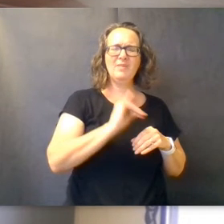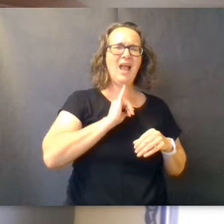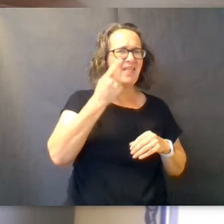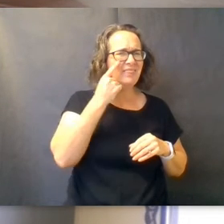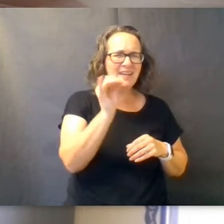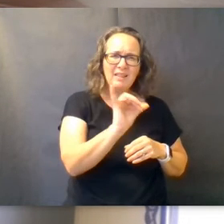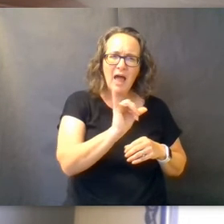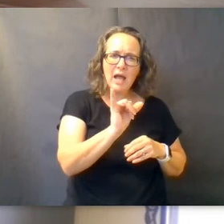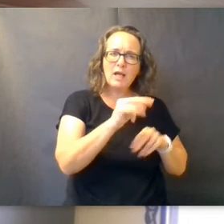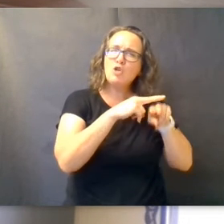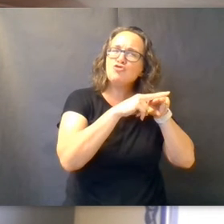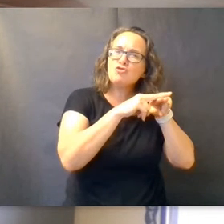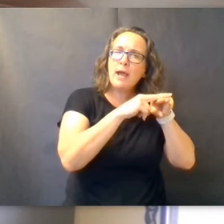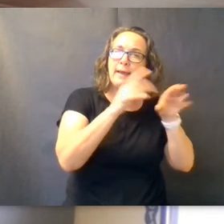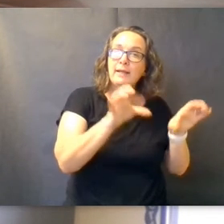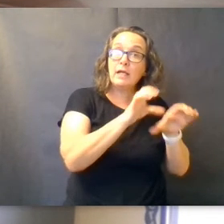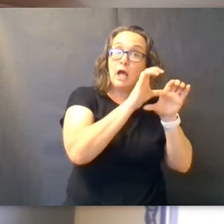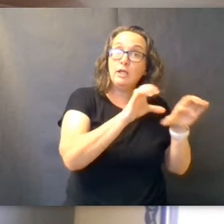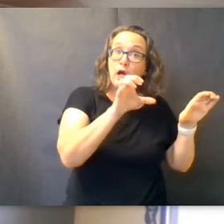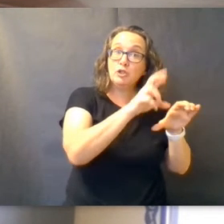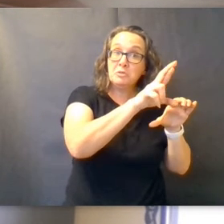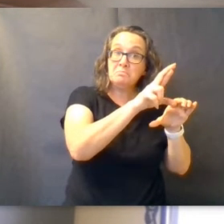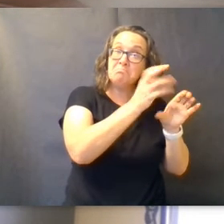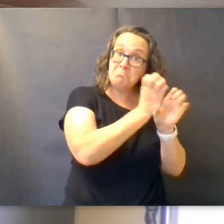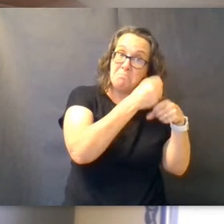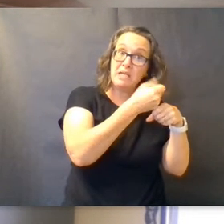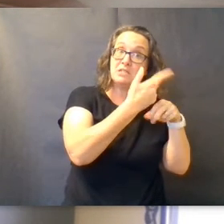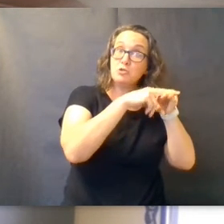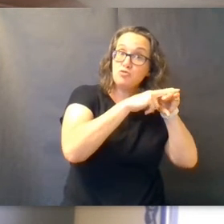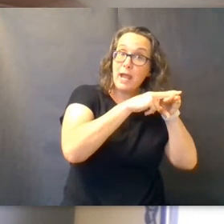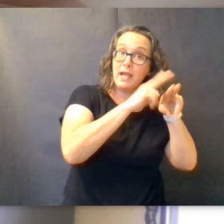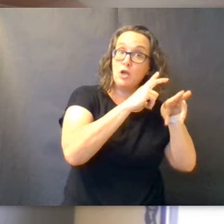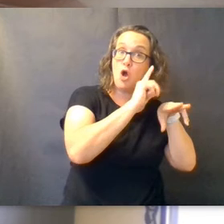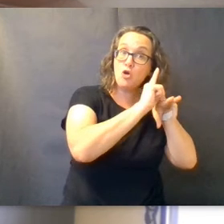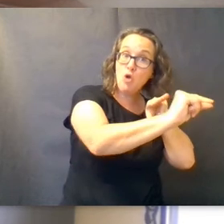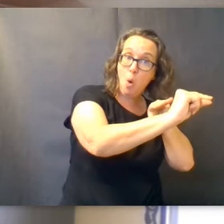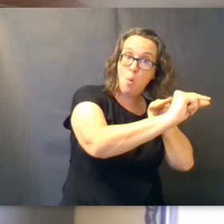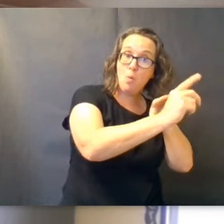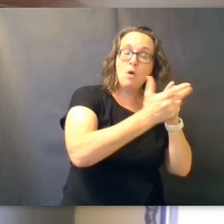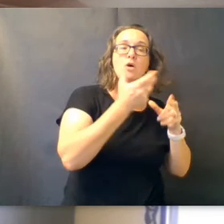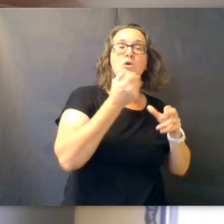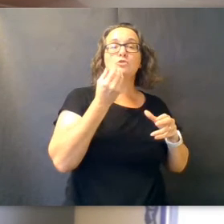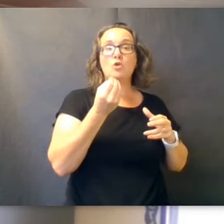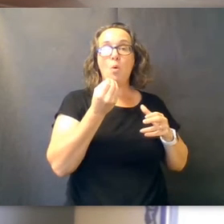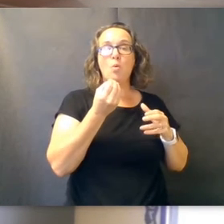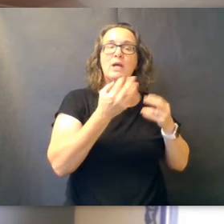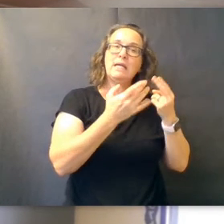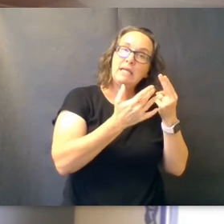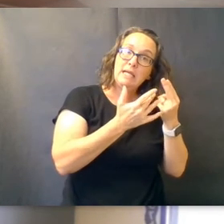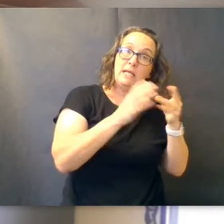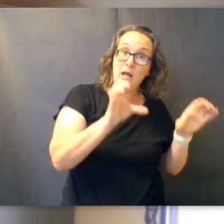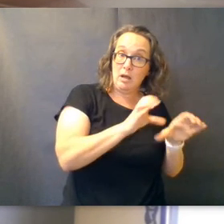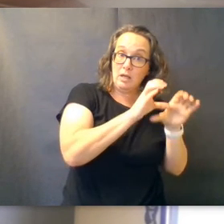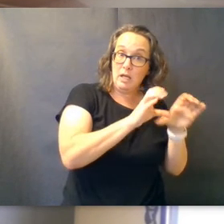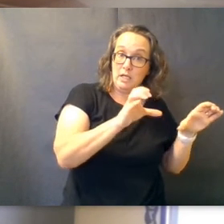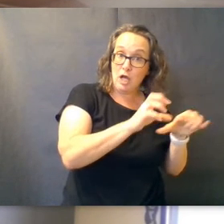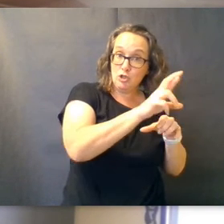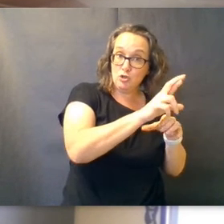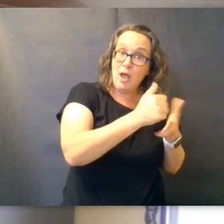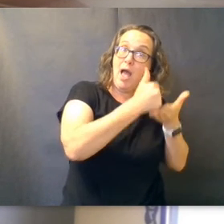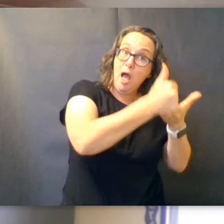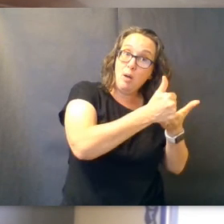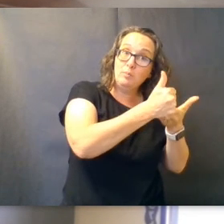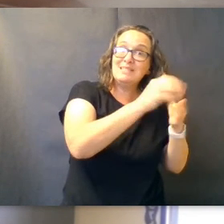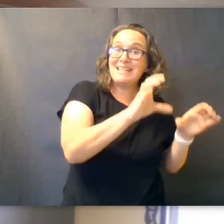like a train conductor. A train conductor makes the train go. So a heat conductor helps the heat